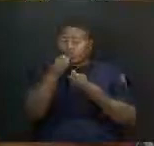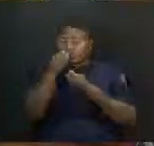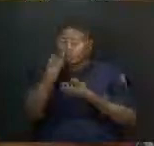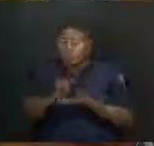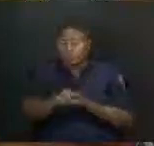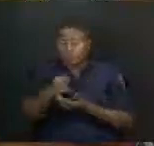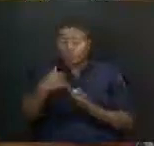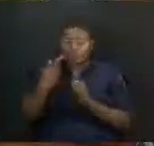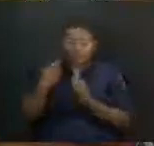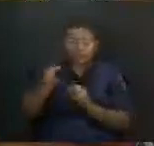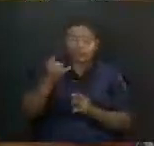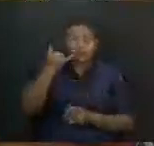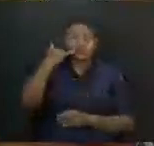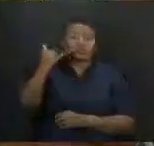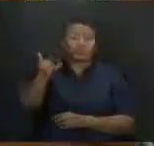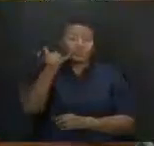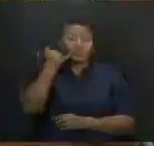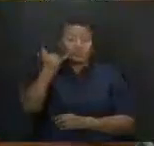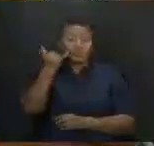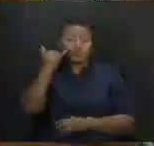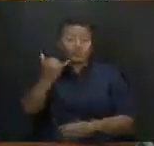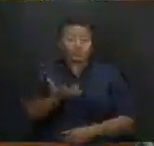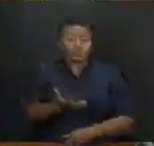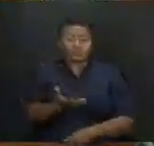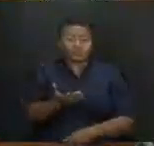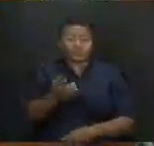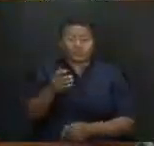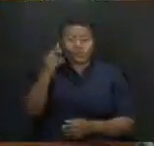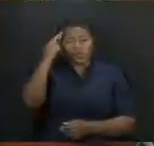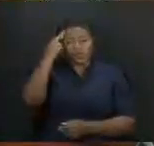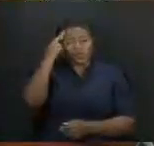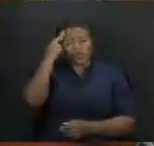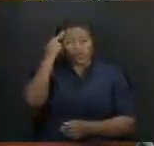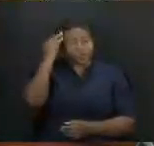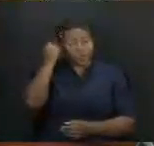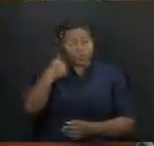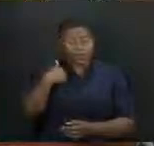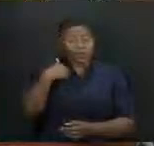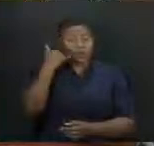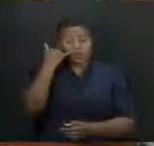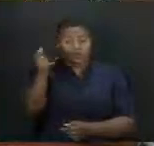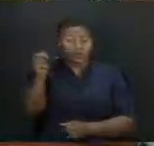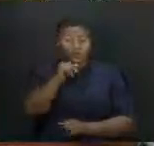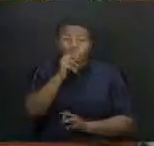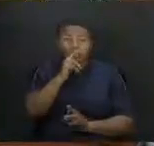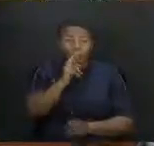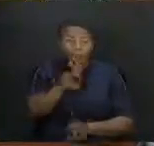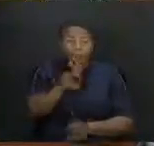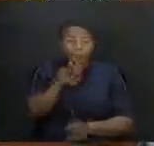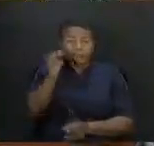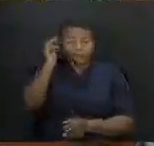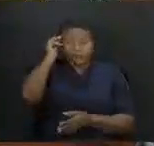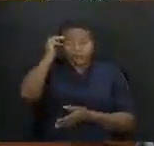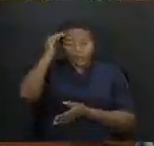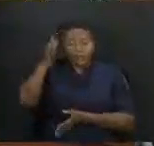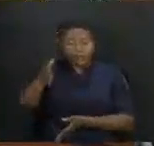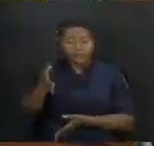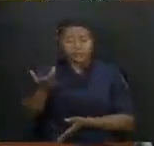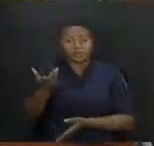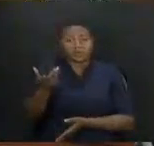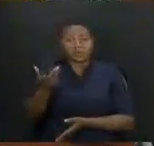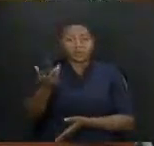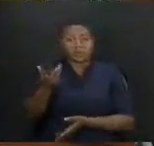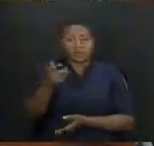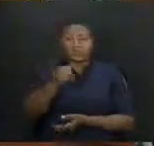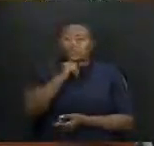reach him to let him know that this was the circumstances that the minister found himself and that he would not be